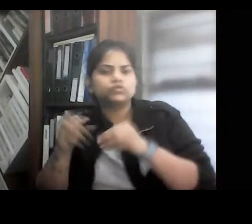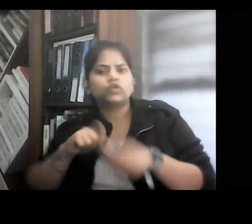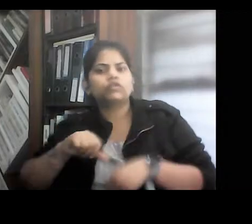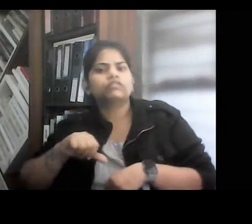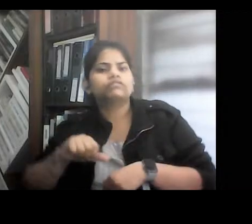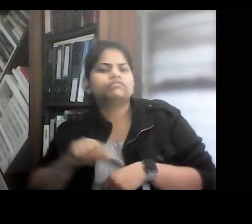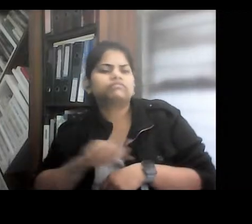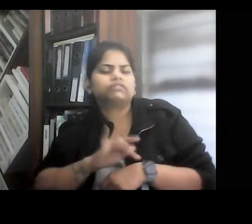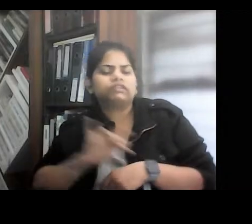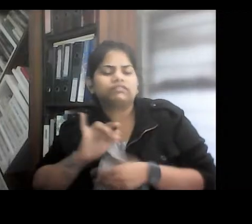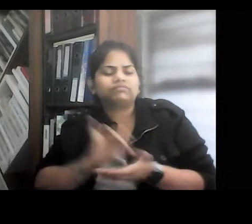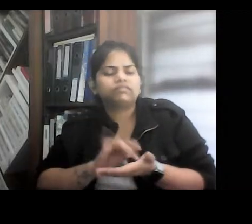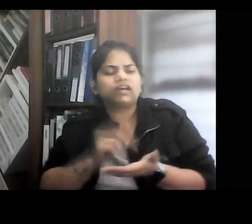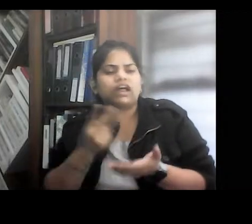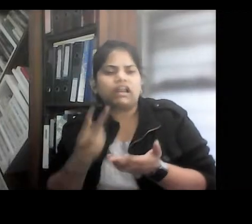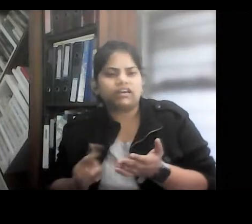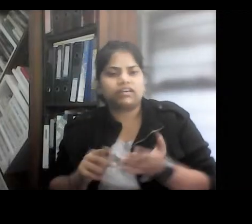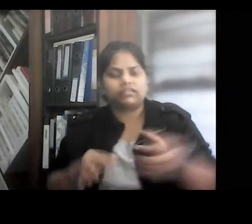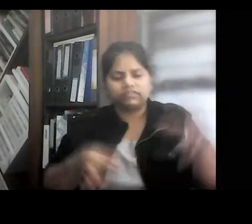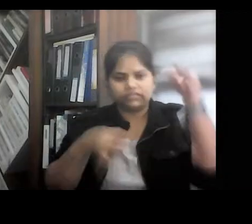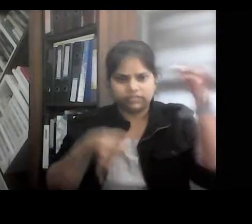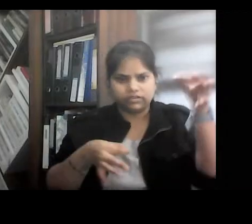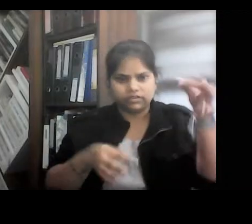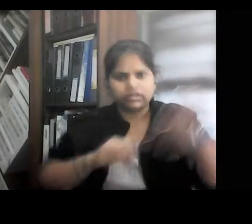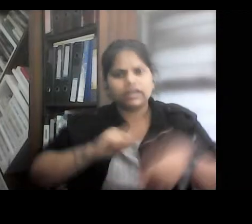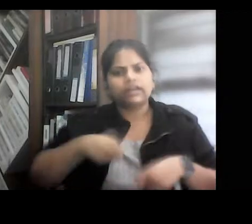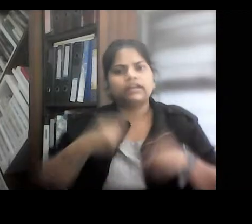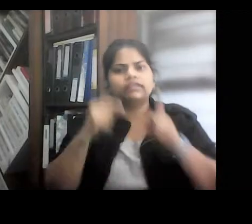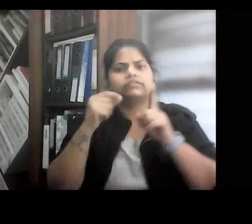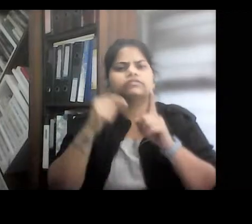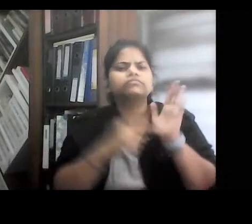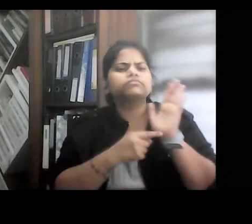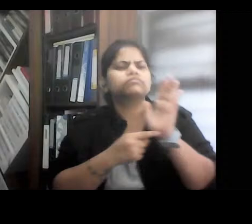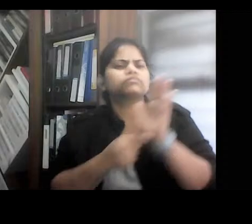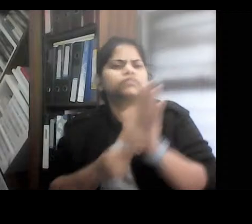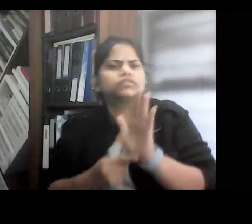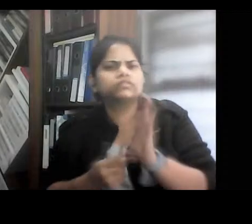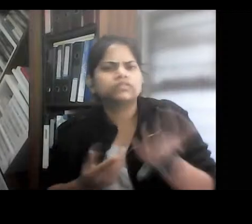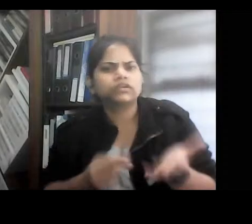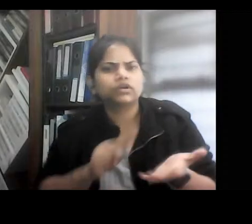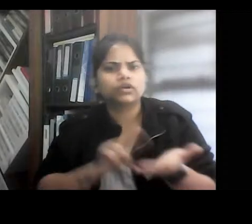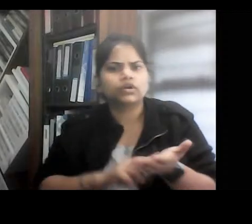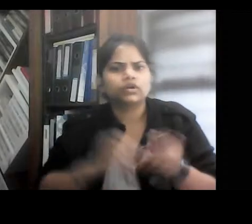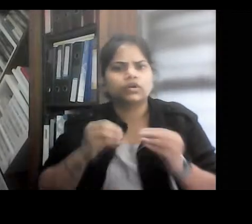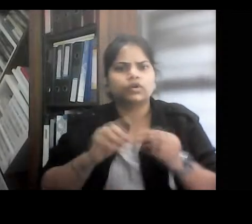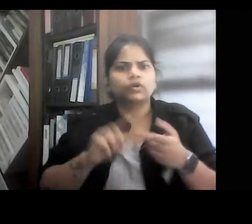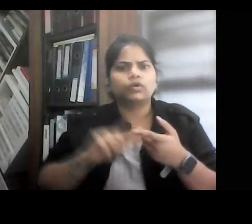is our next presenter is Noble A. Paliath. Is she here?